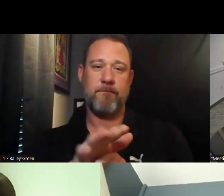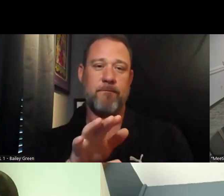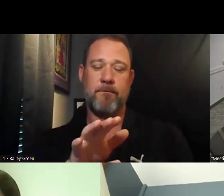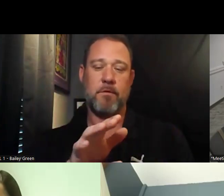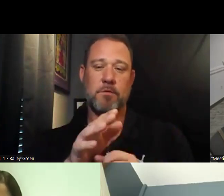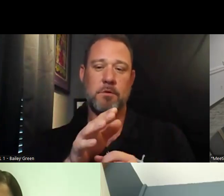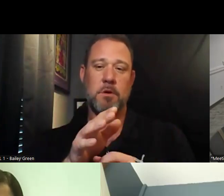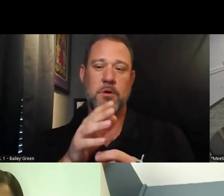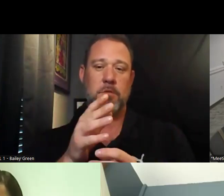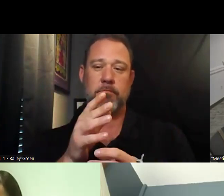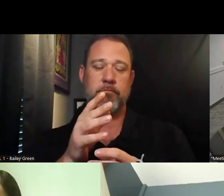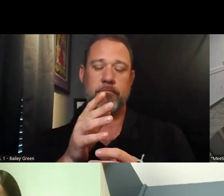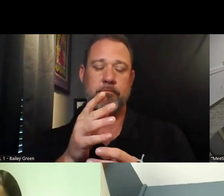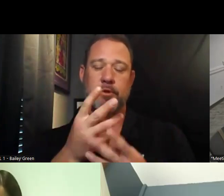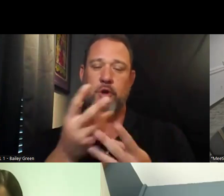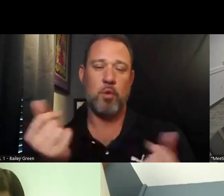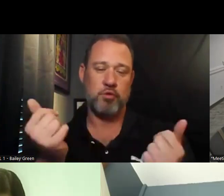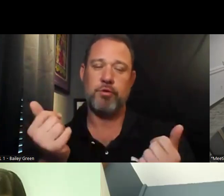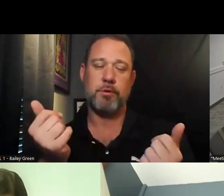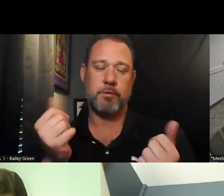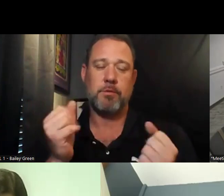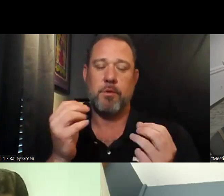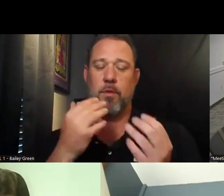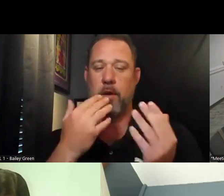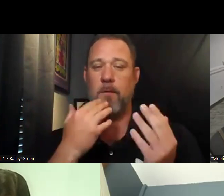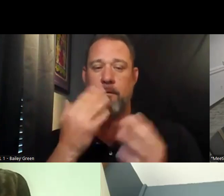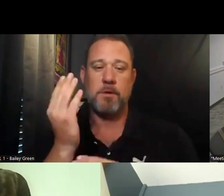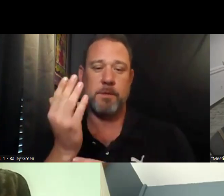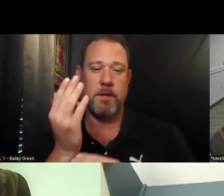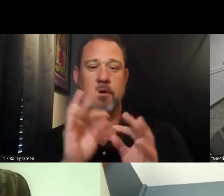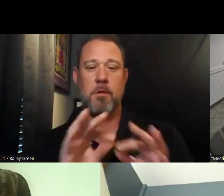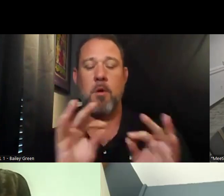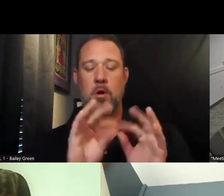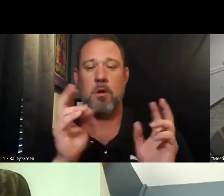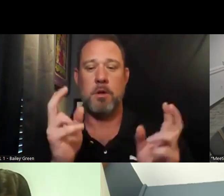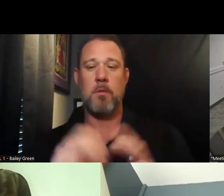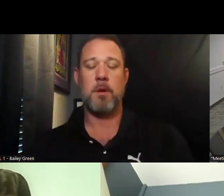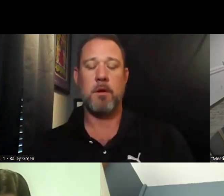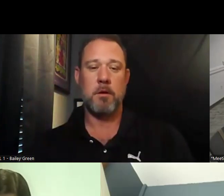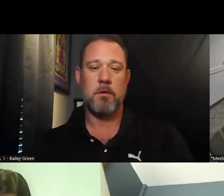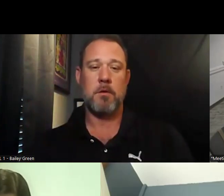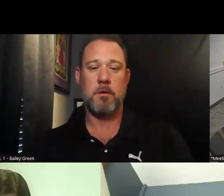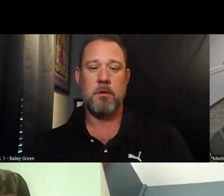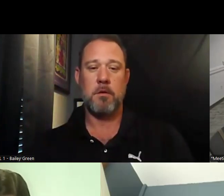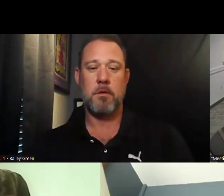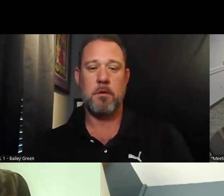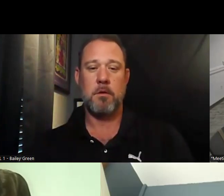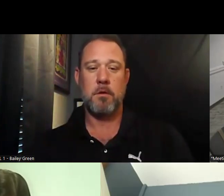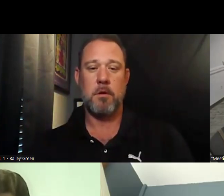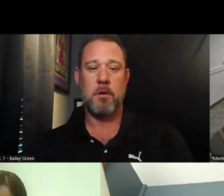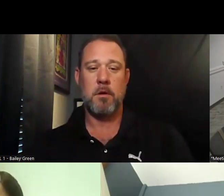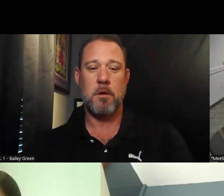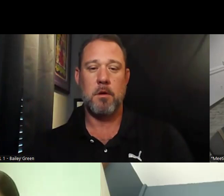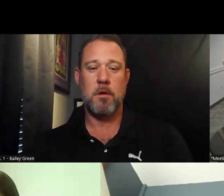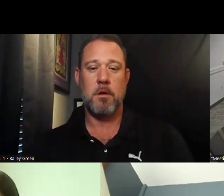solution. So thank you for all the speakers today. This is such an important topic and very